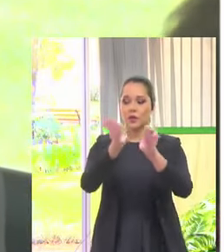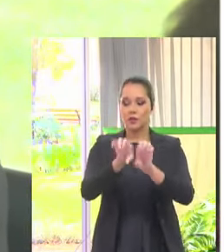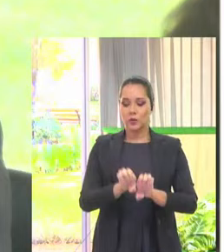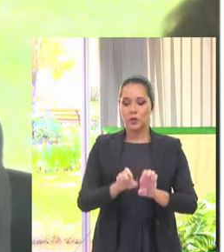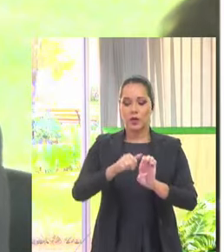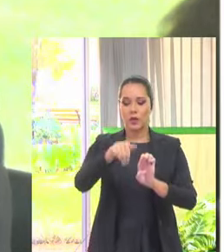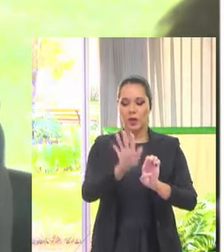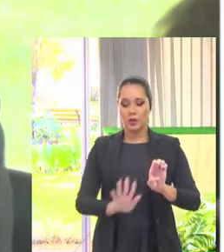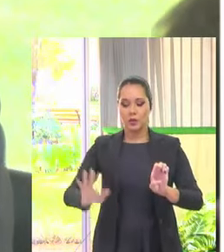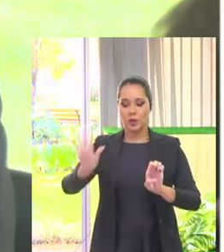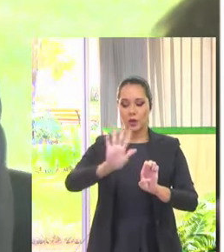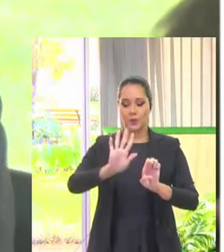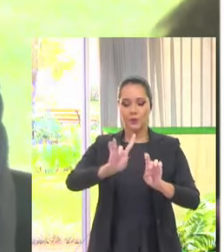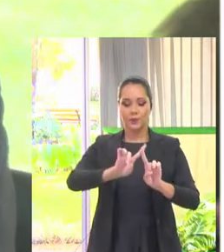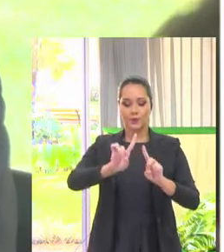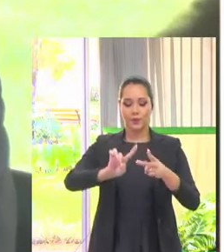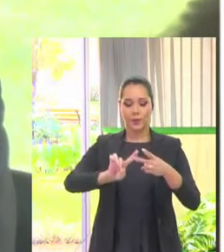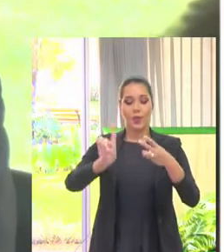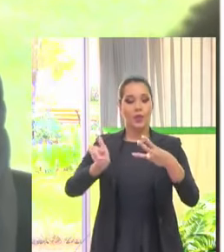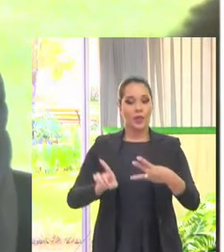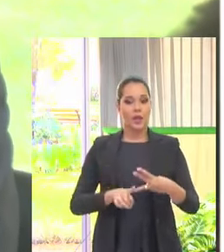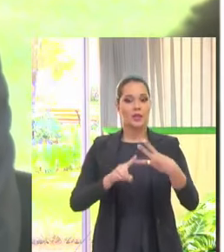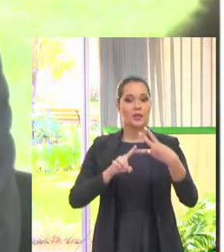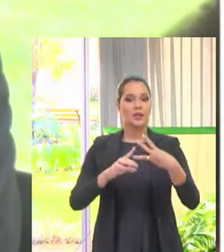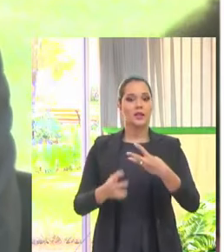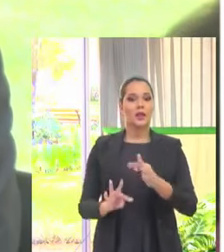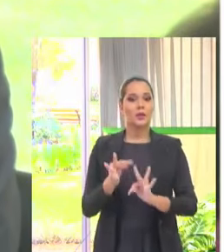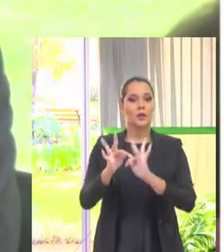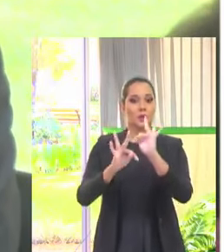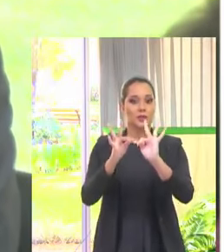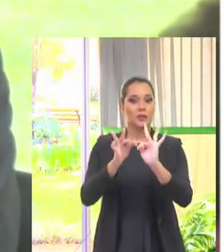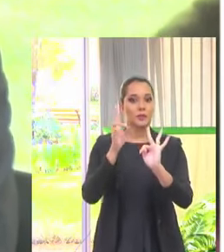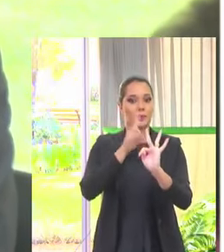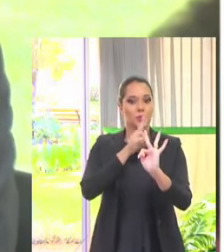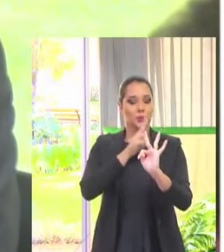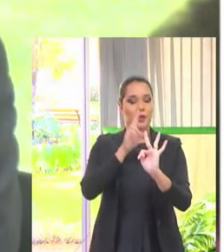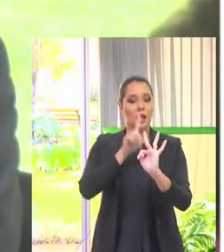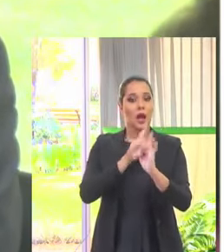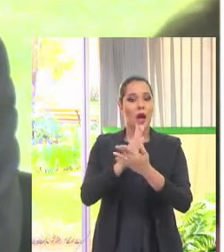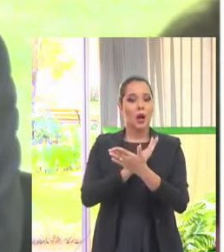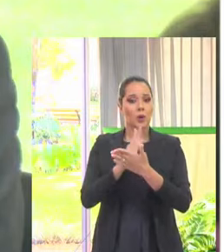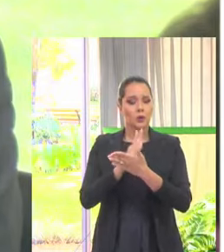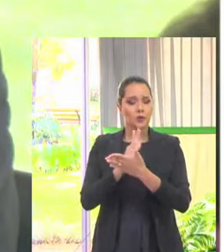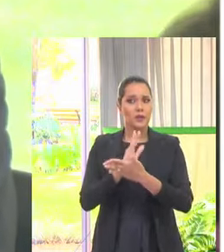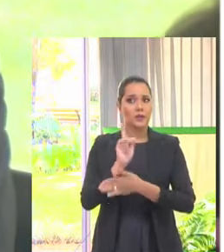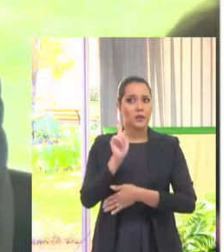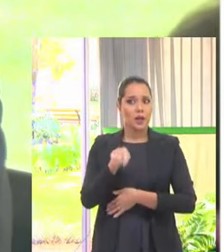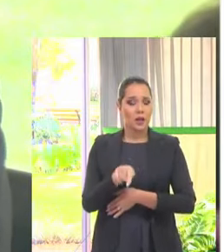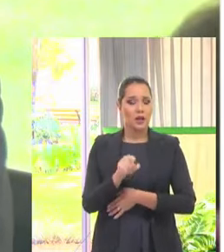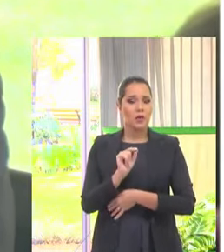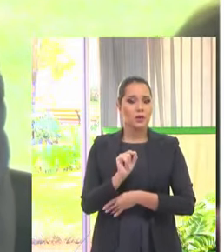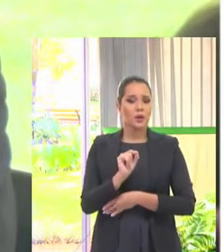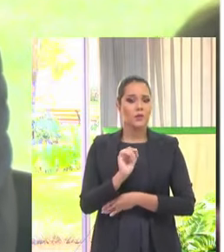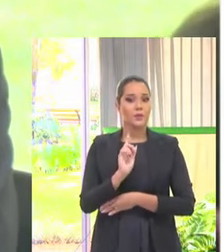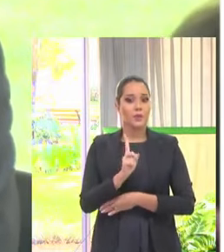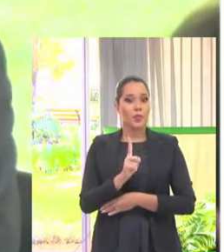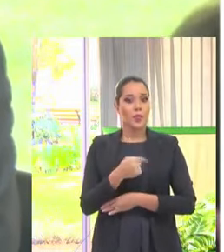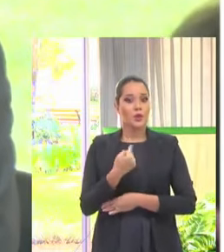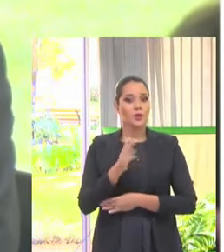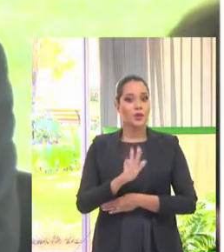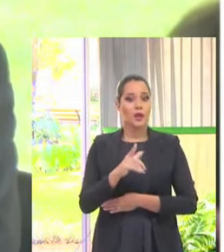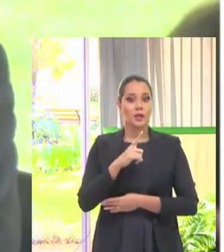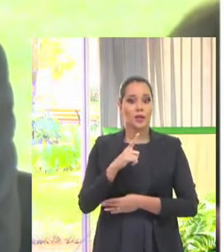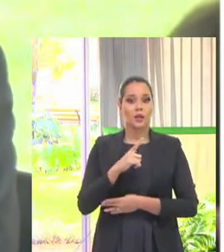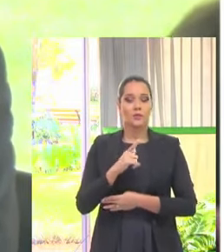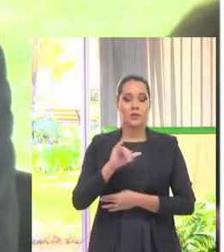what I would very loosely call emerging technologies, where in some cases we've made technological breakthroughs, but we have not